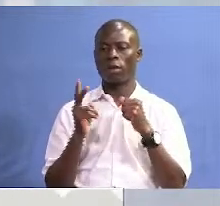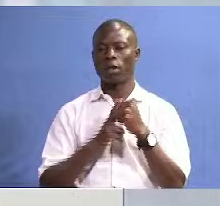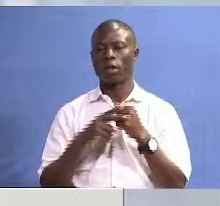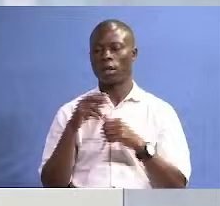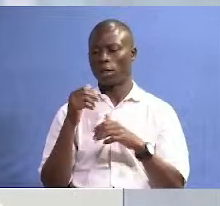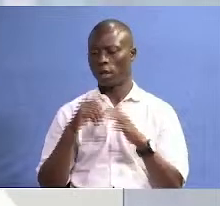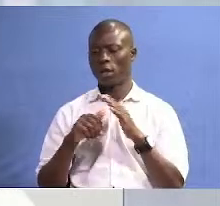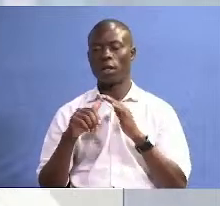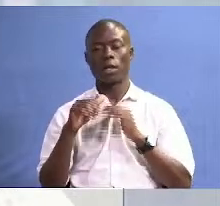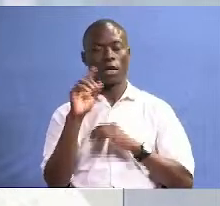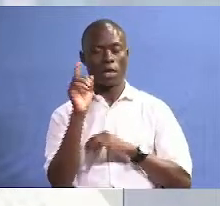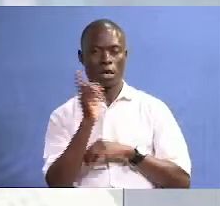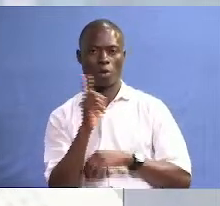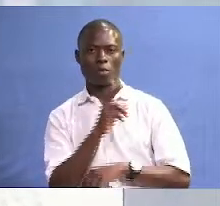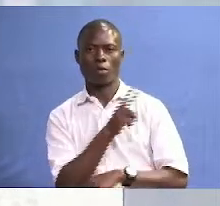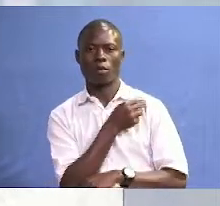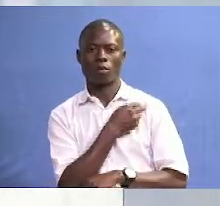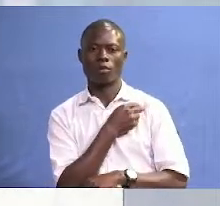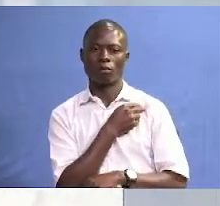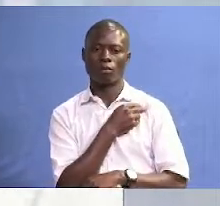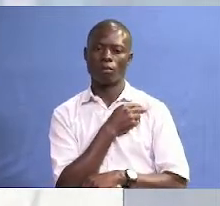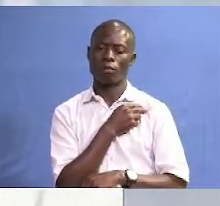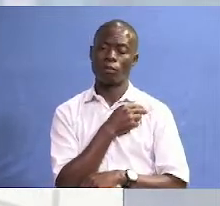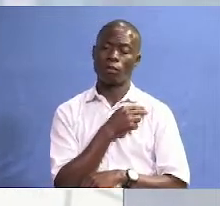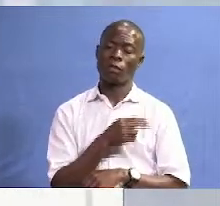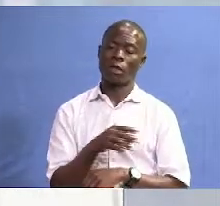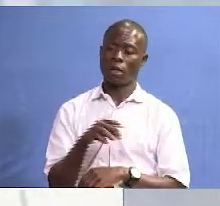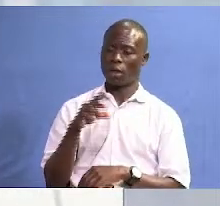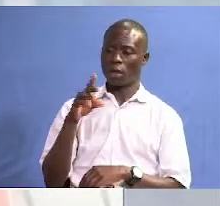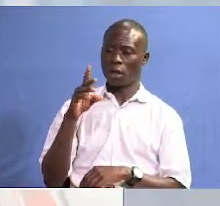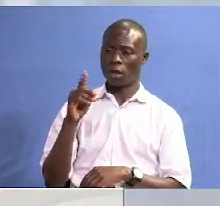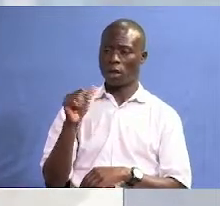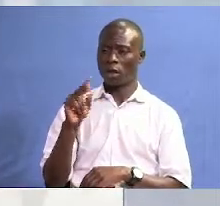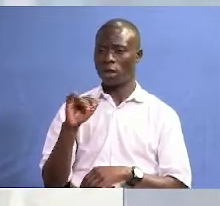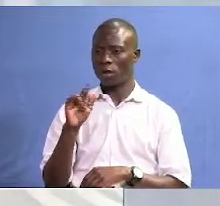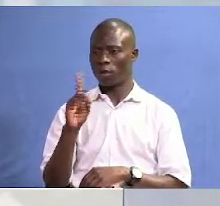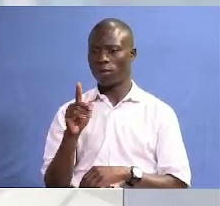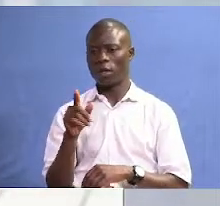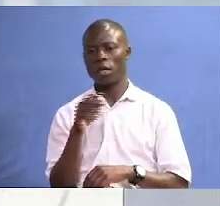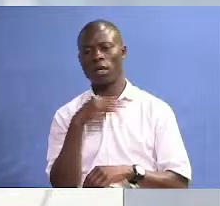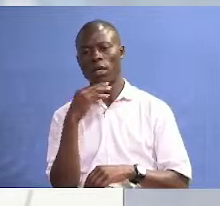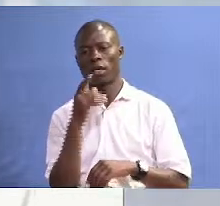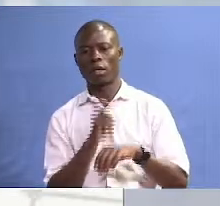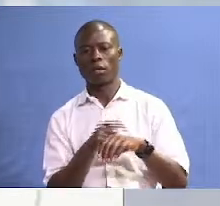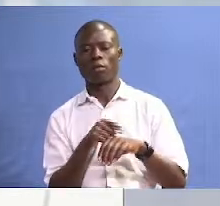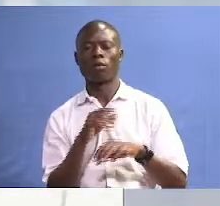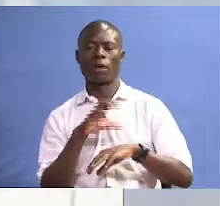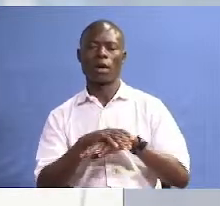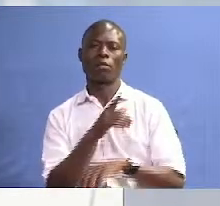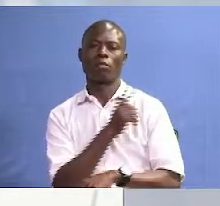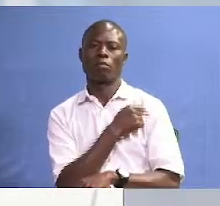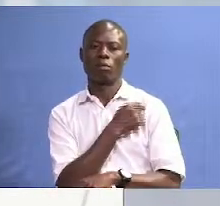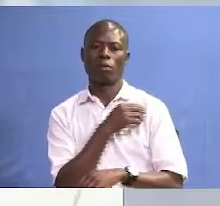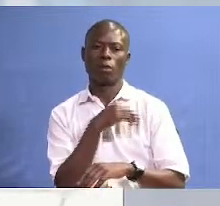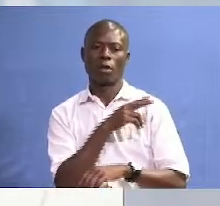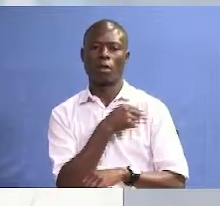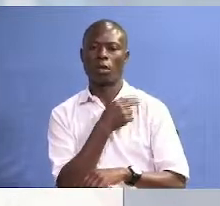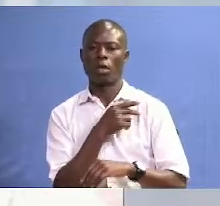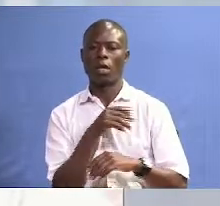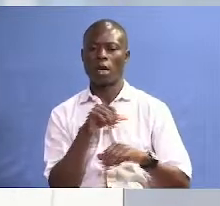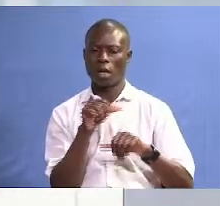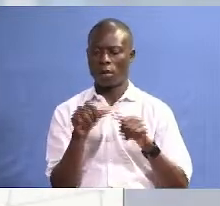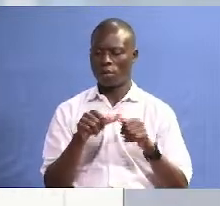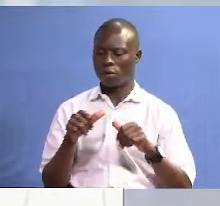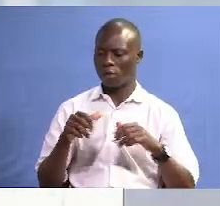Nairobi hospital. Justice Majanja is said to have passed on while receiving a surgical treatment, with the cause of